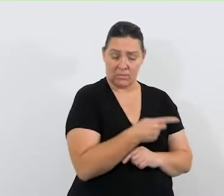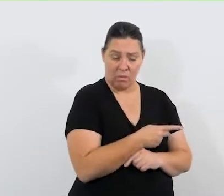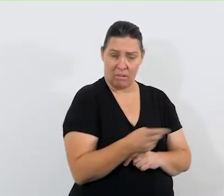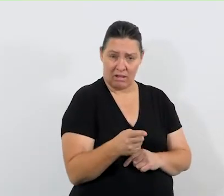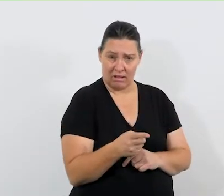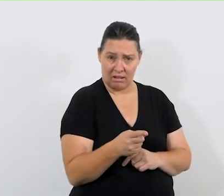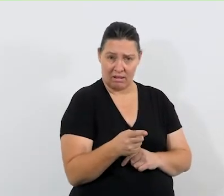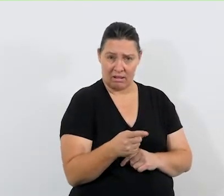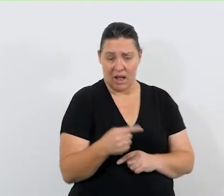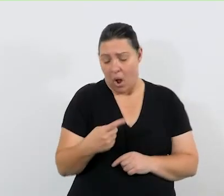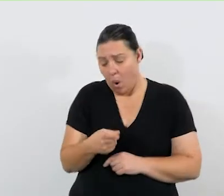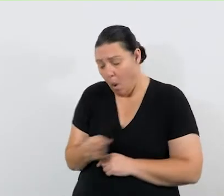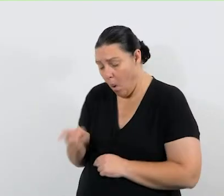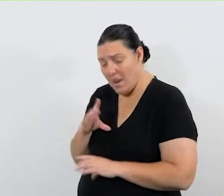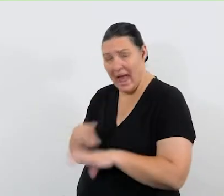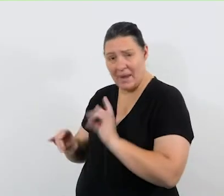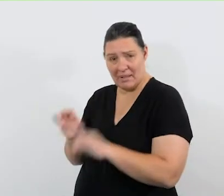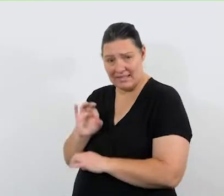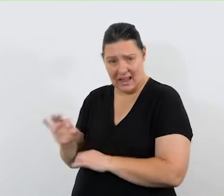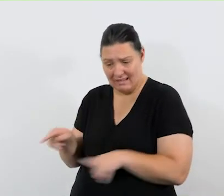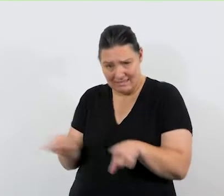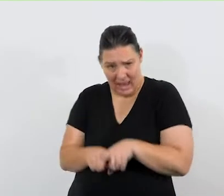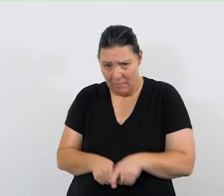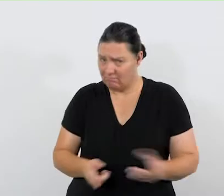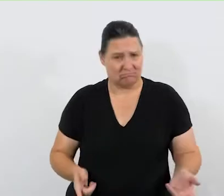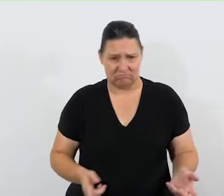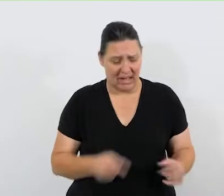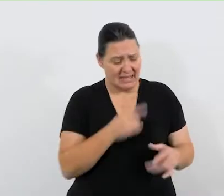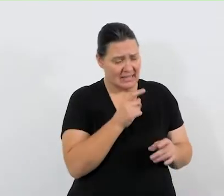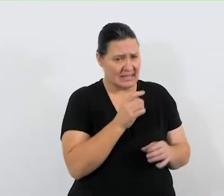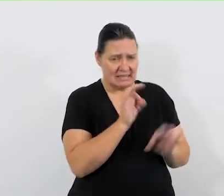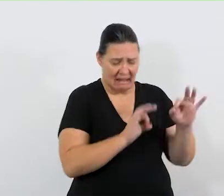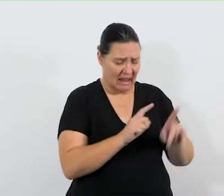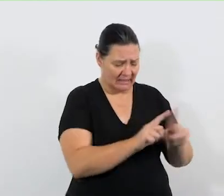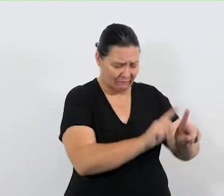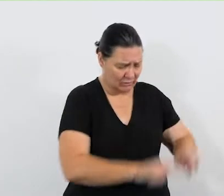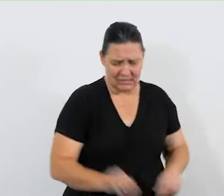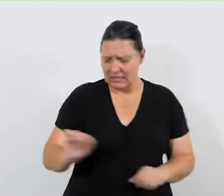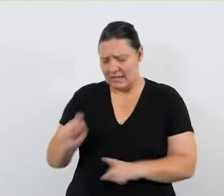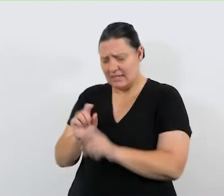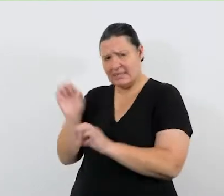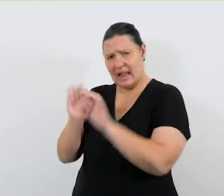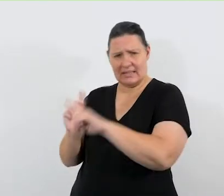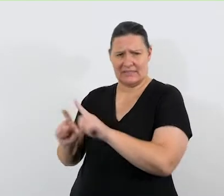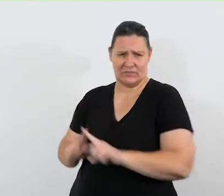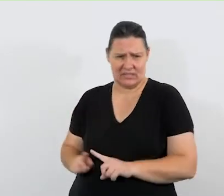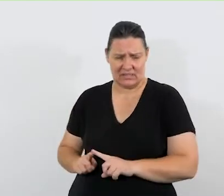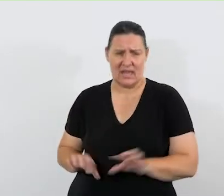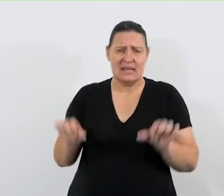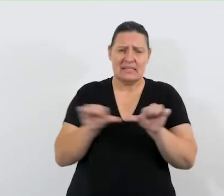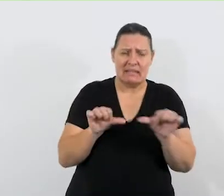all plants cells and not all animal cells are the same. Cells come in different